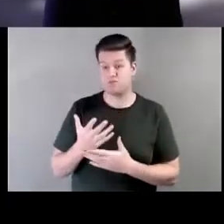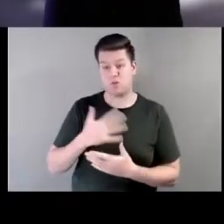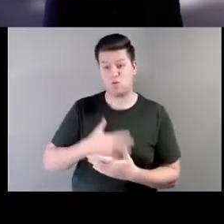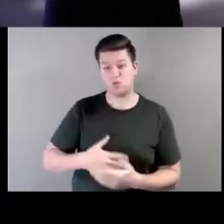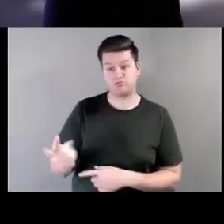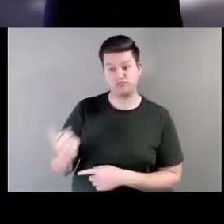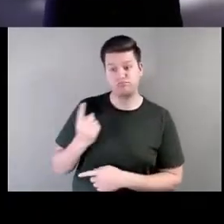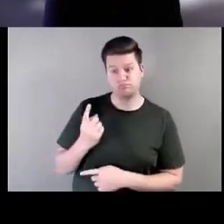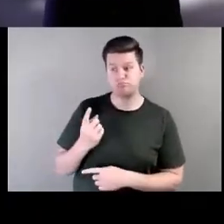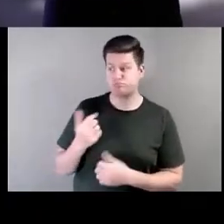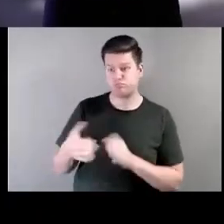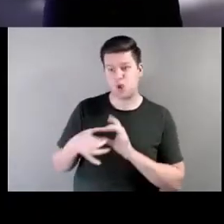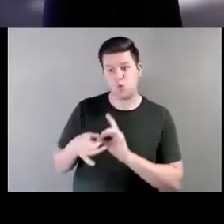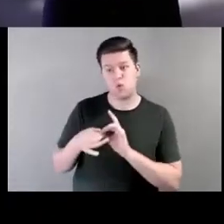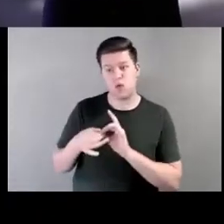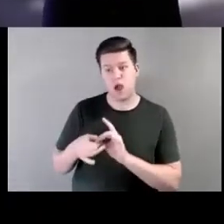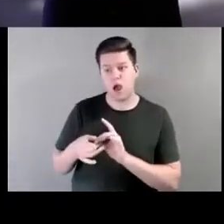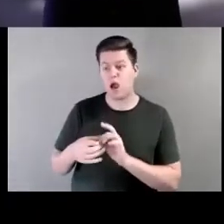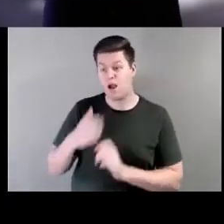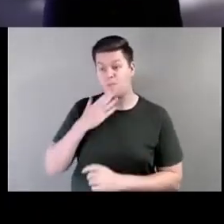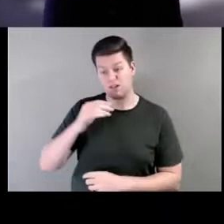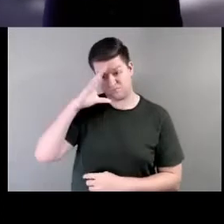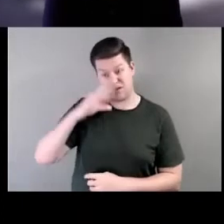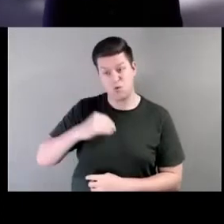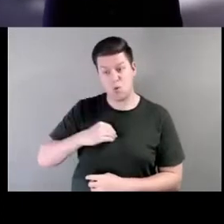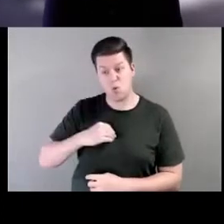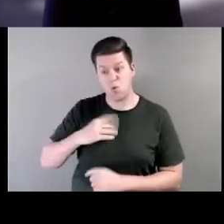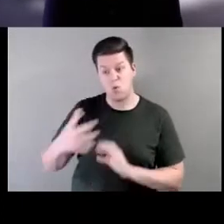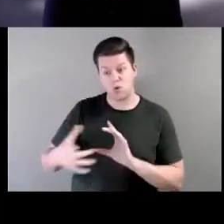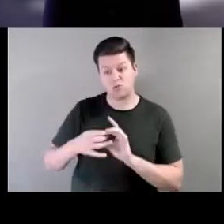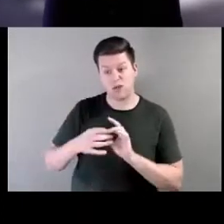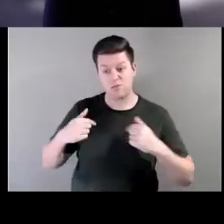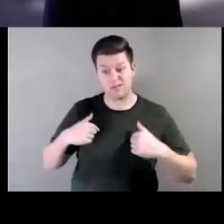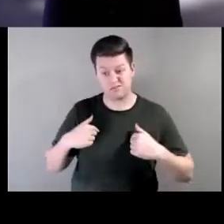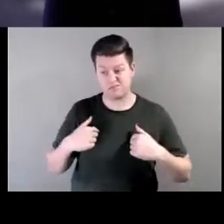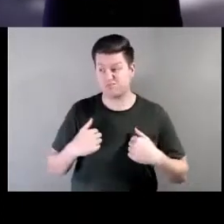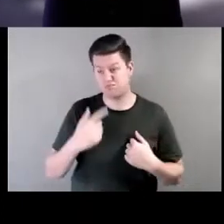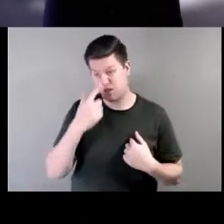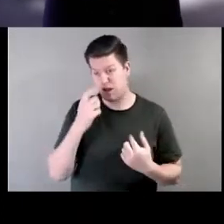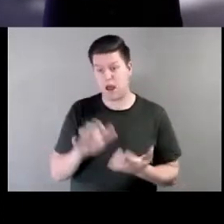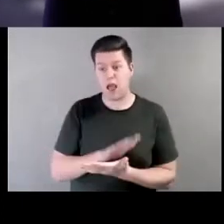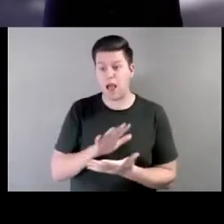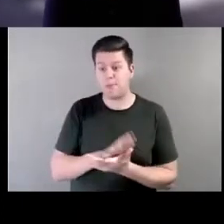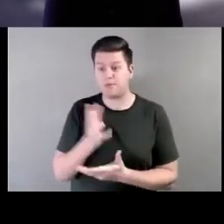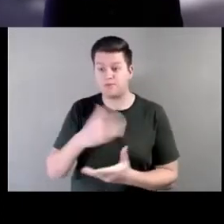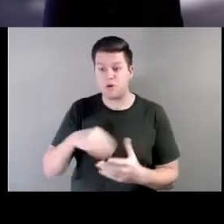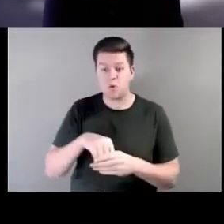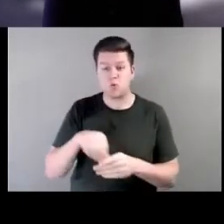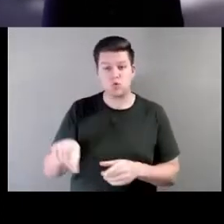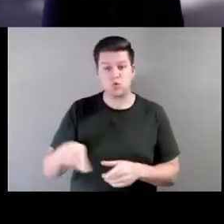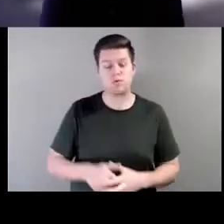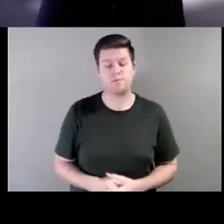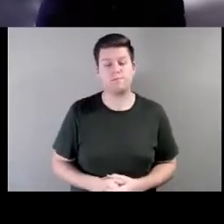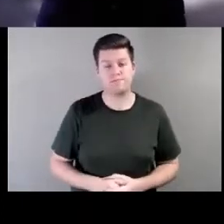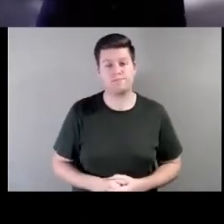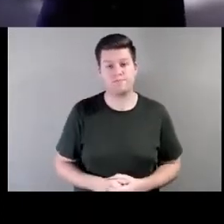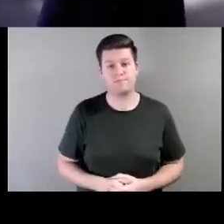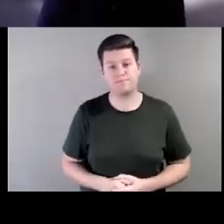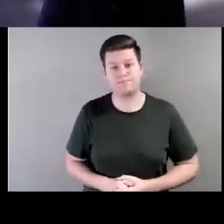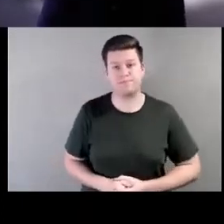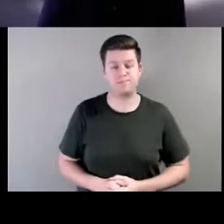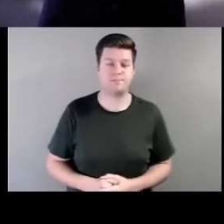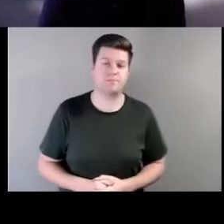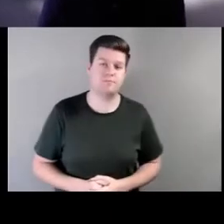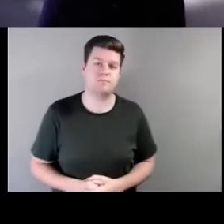phase, then please get in touch with myself, and I'll happily include you in the testing program.